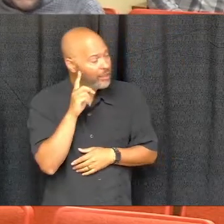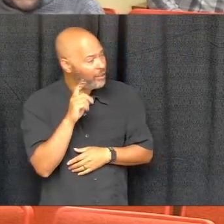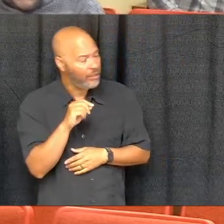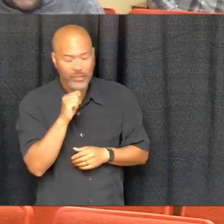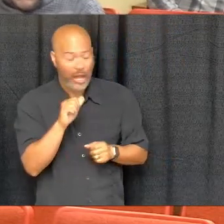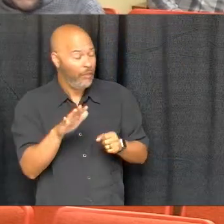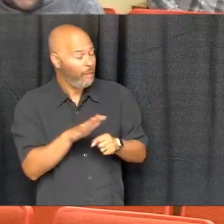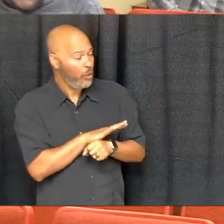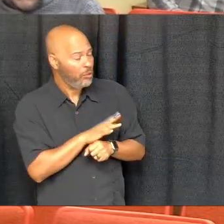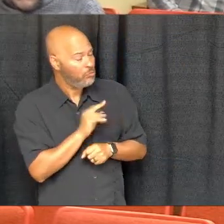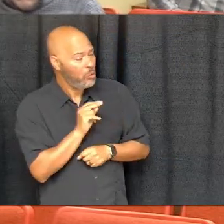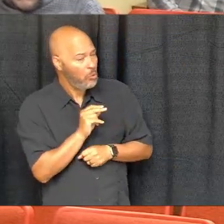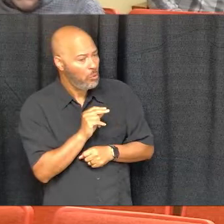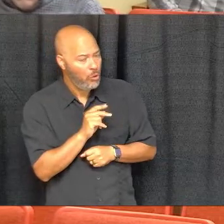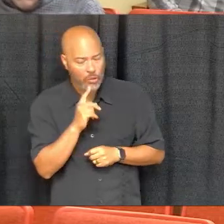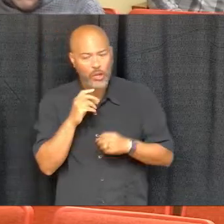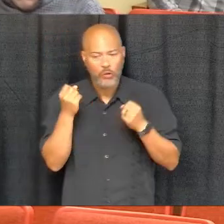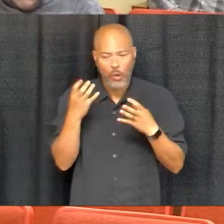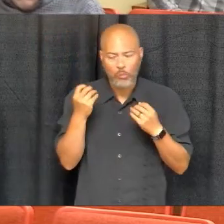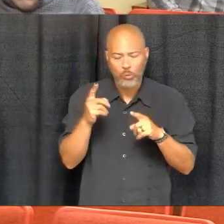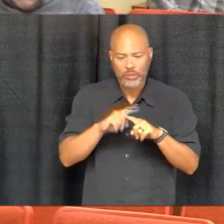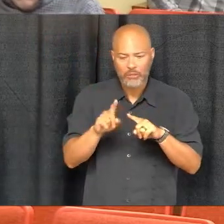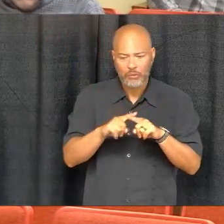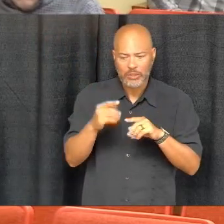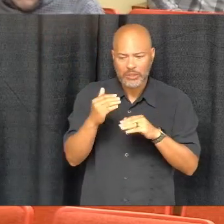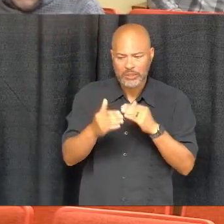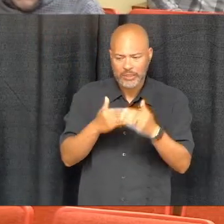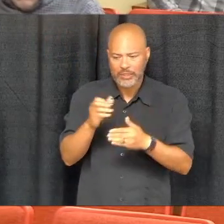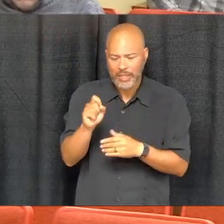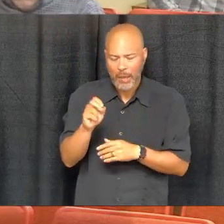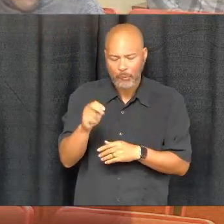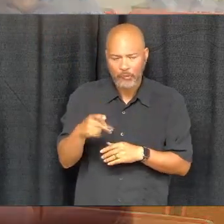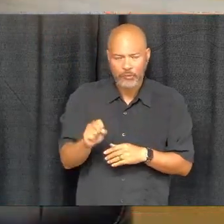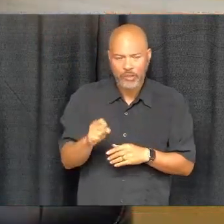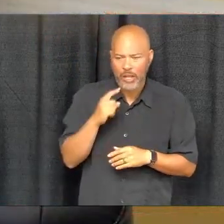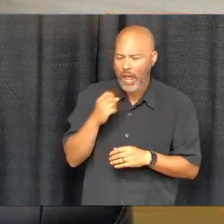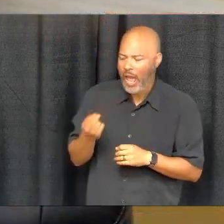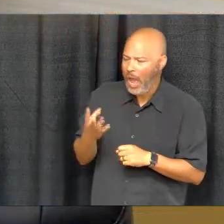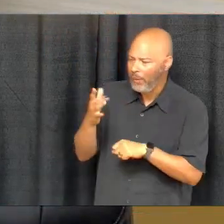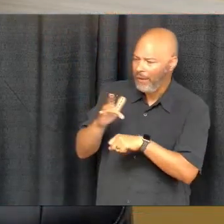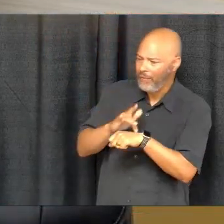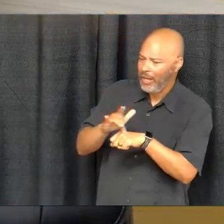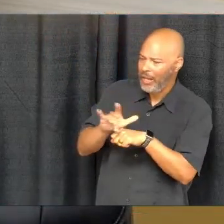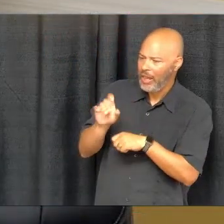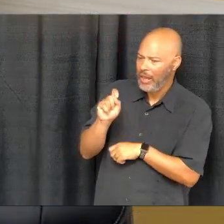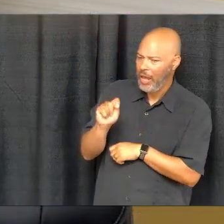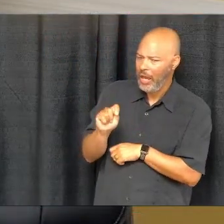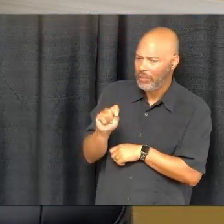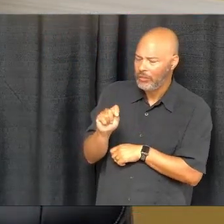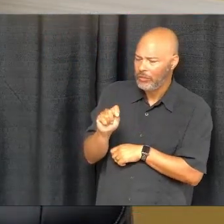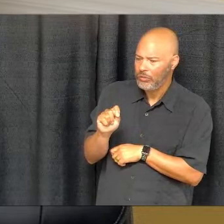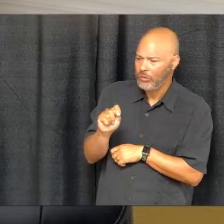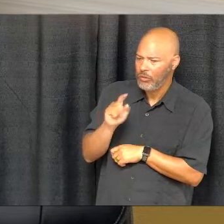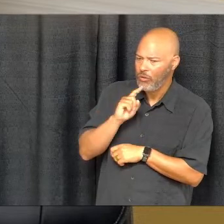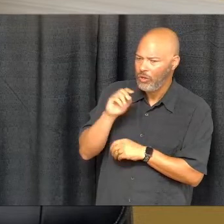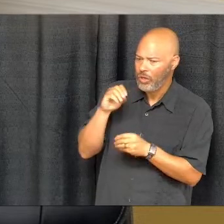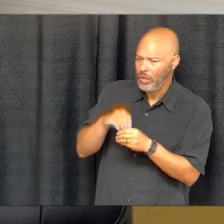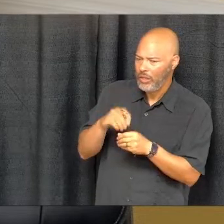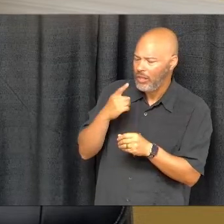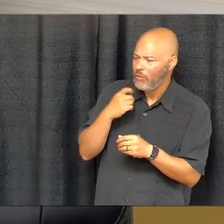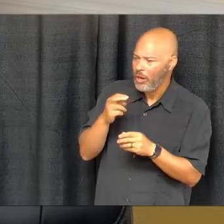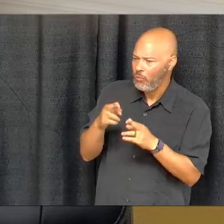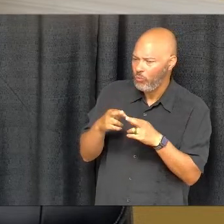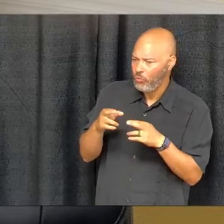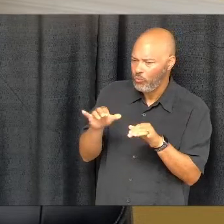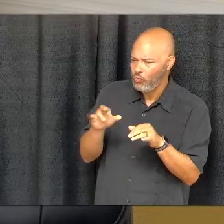to the fullest. Okay. There's multiple steps. Okay. How many vacant lots are in the Red River area